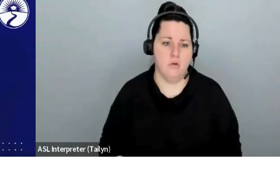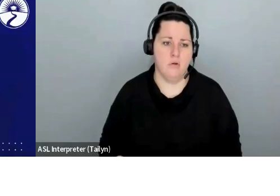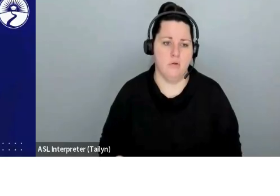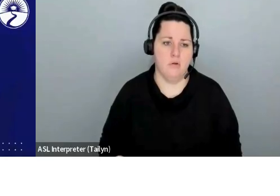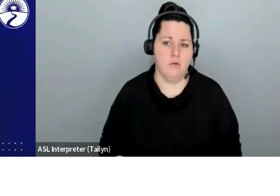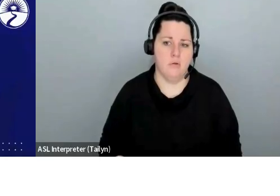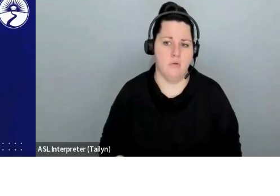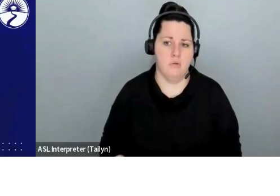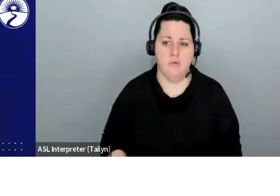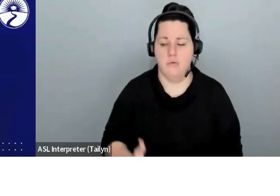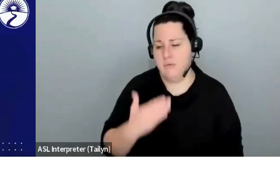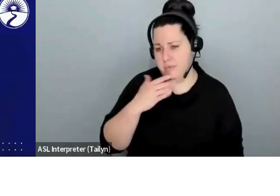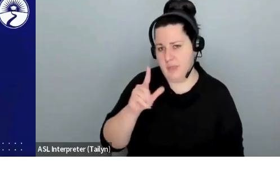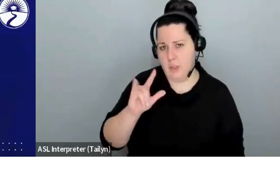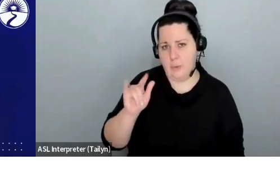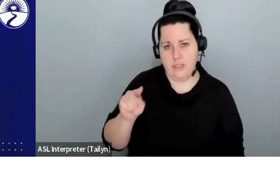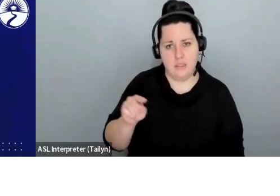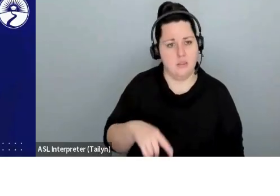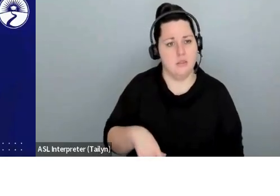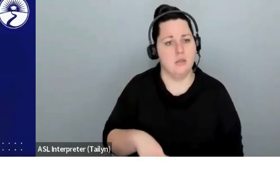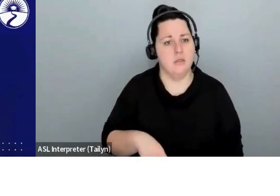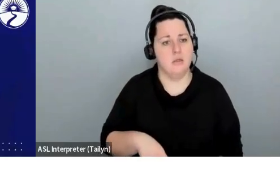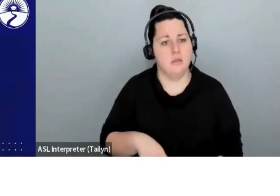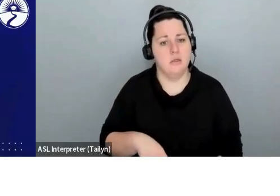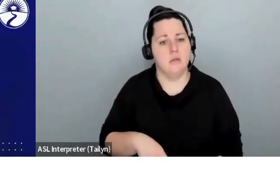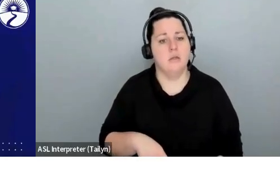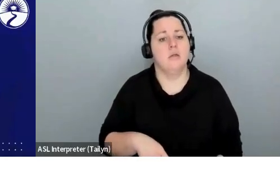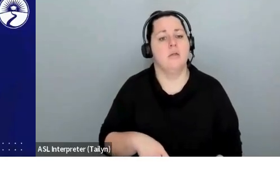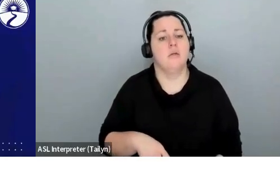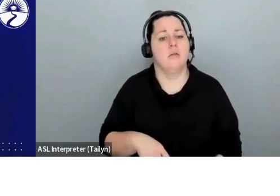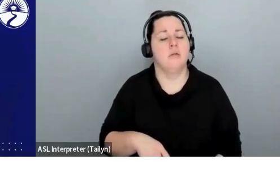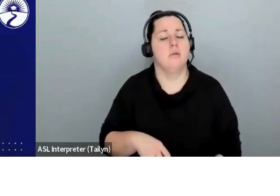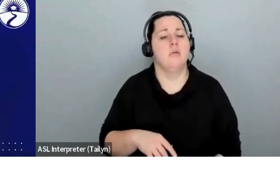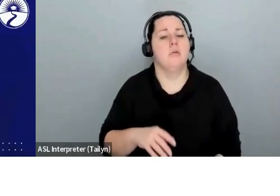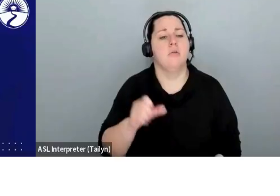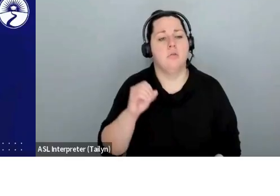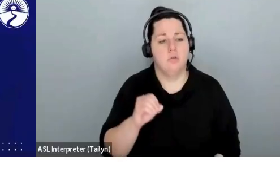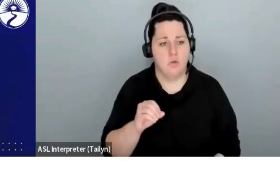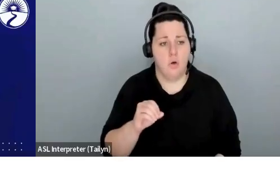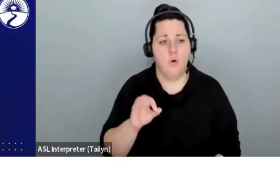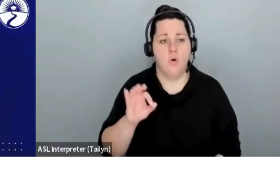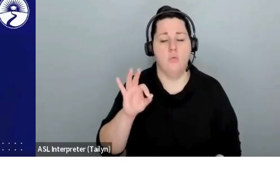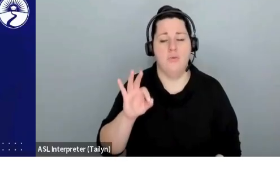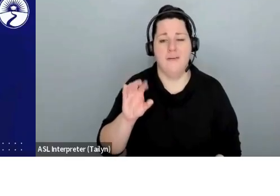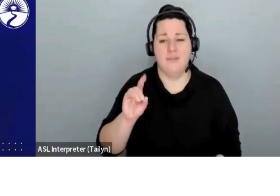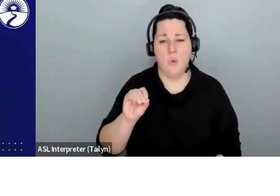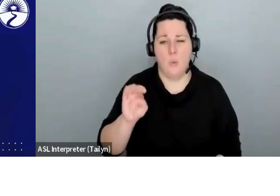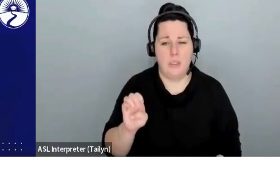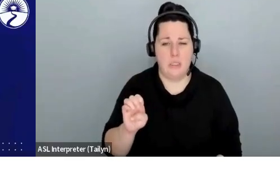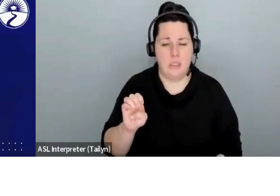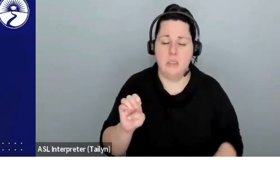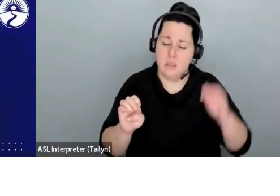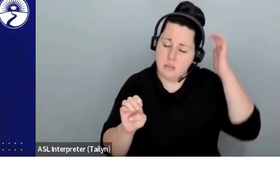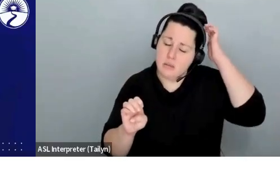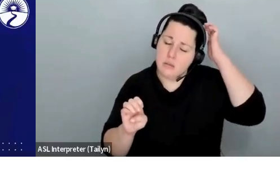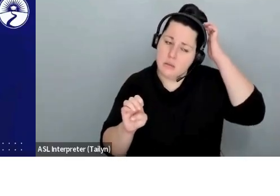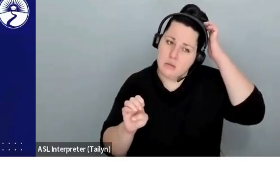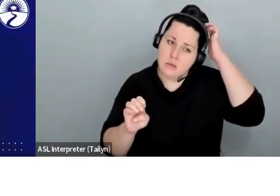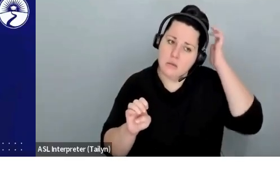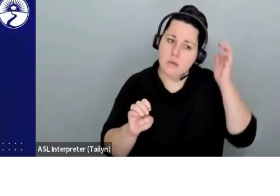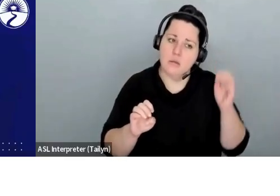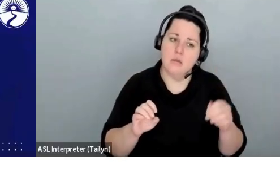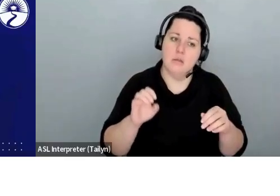Thanks, Liz. You're welcome. So when you go on the Florida Department of Education